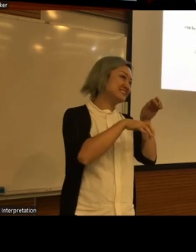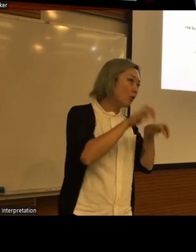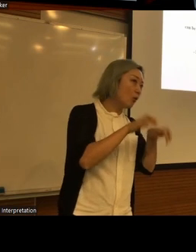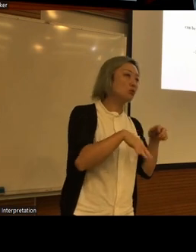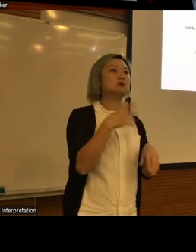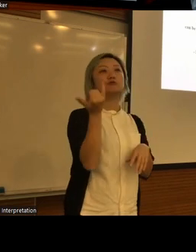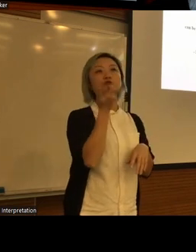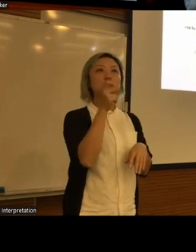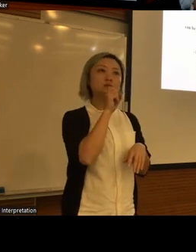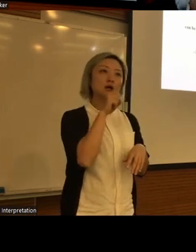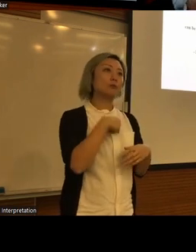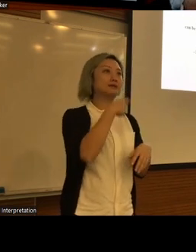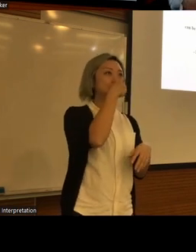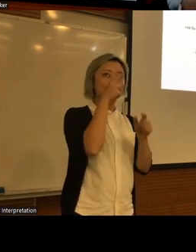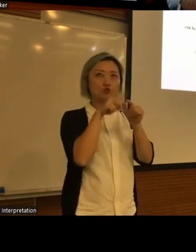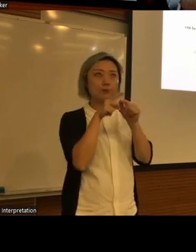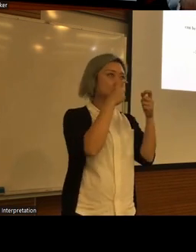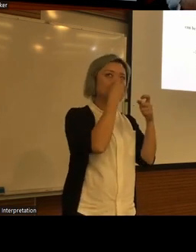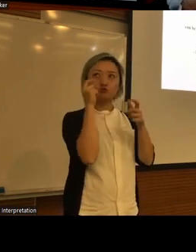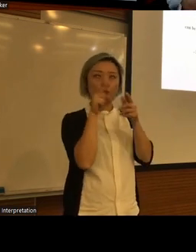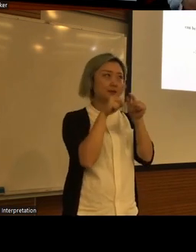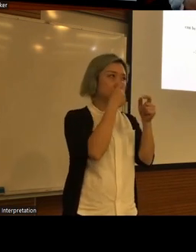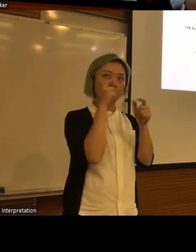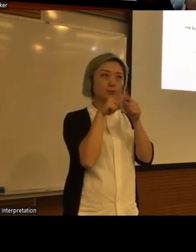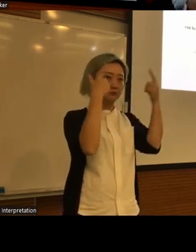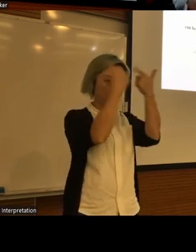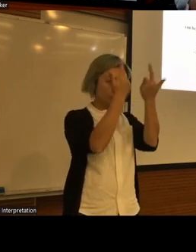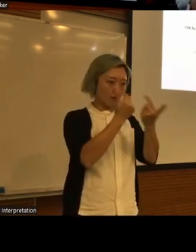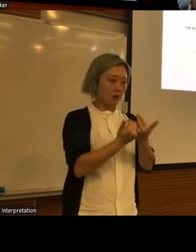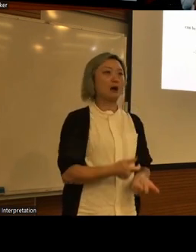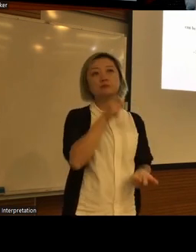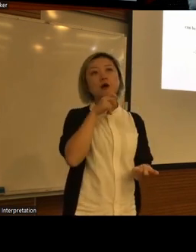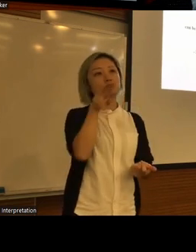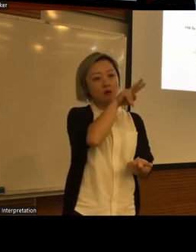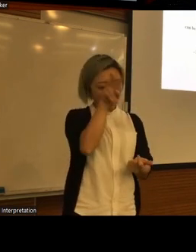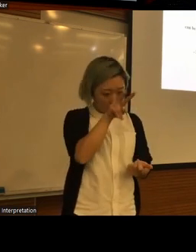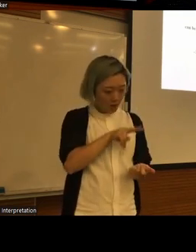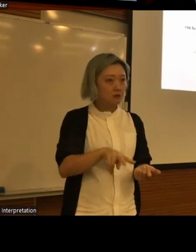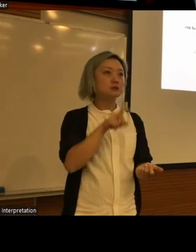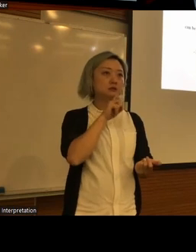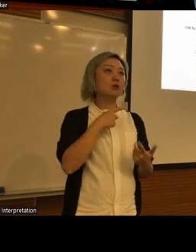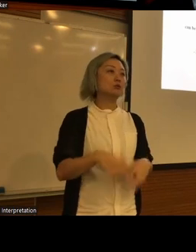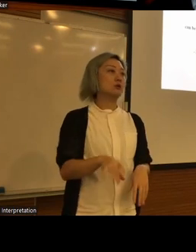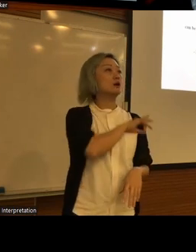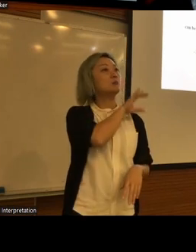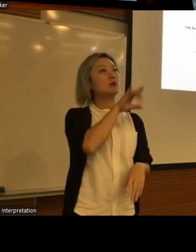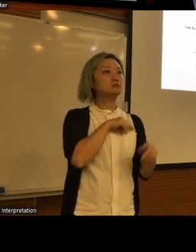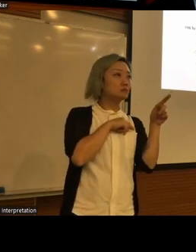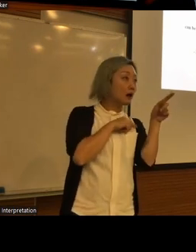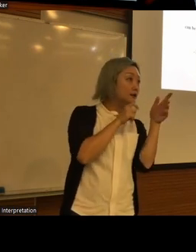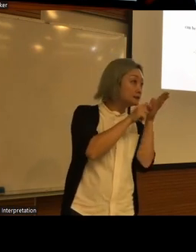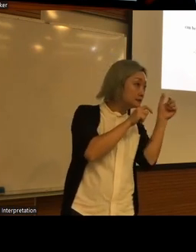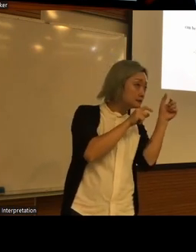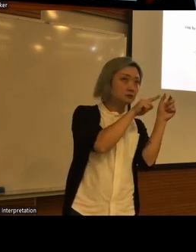as soon as we have a certain technical term in one language, then it triggers a response with a